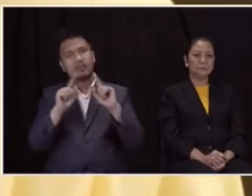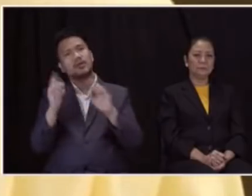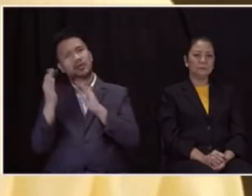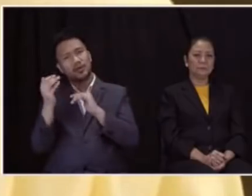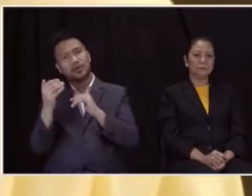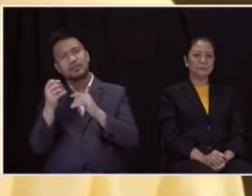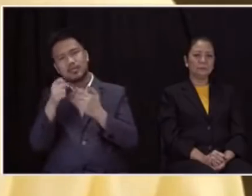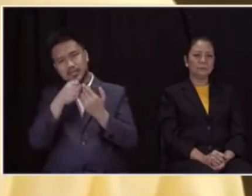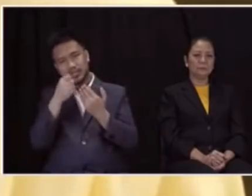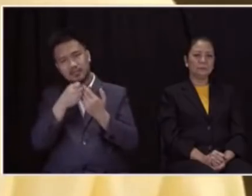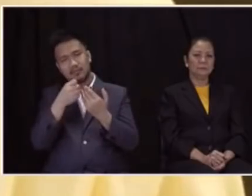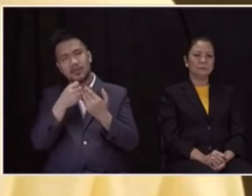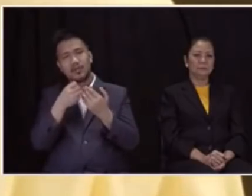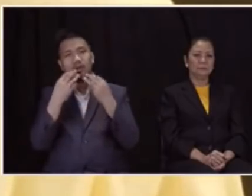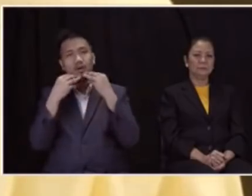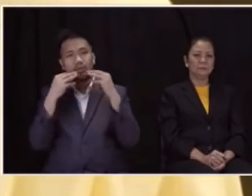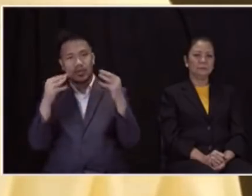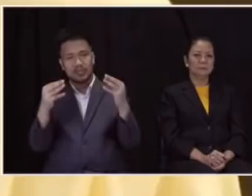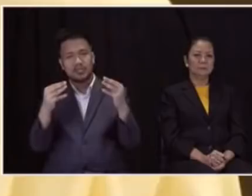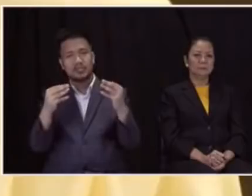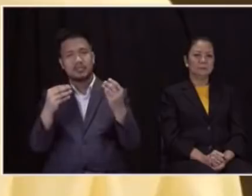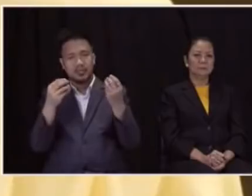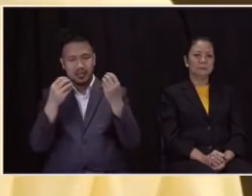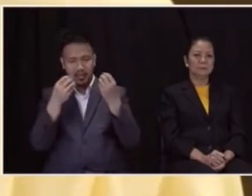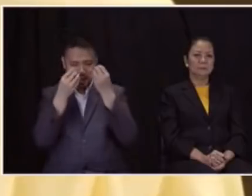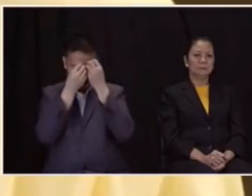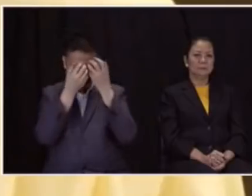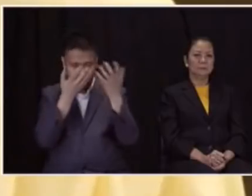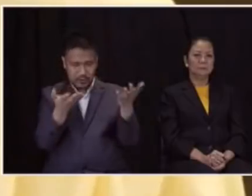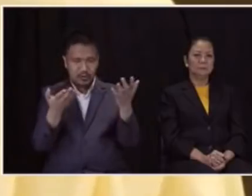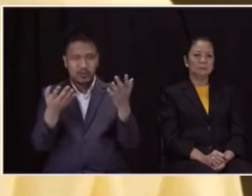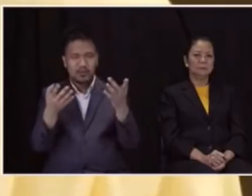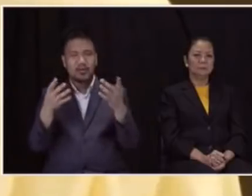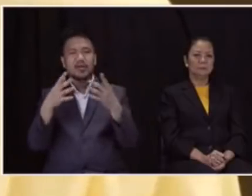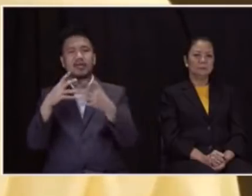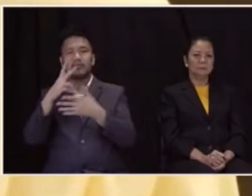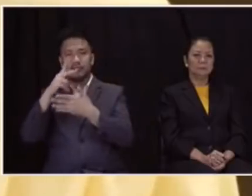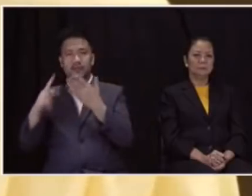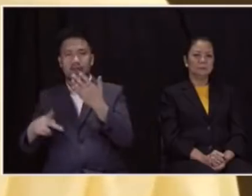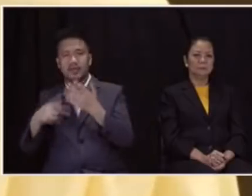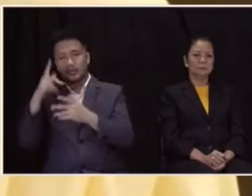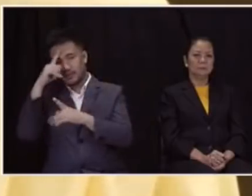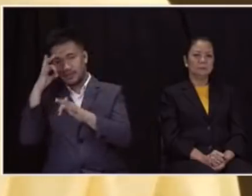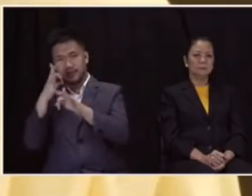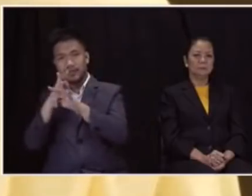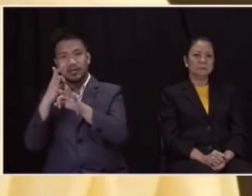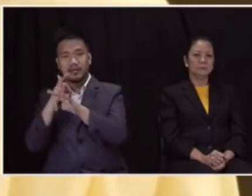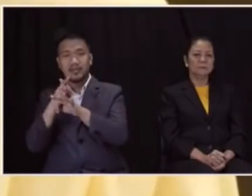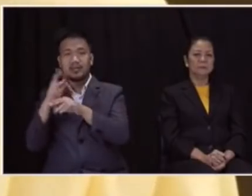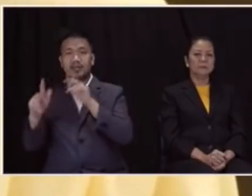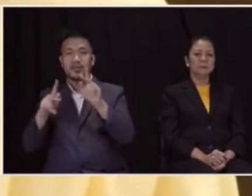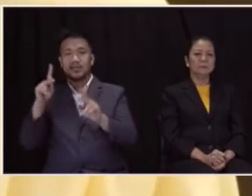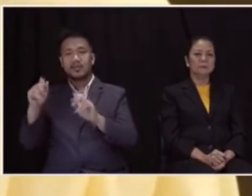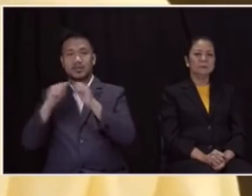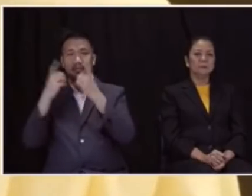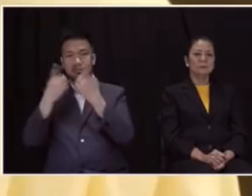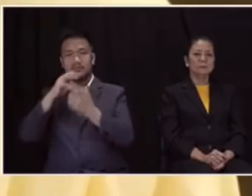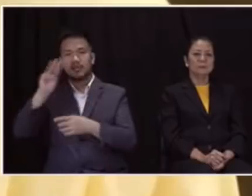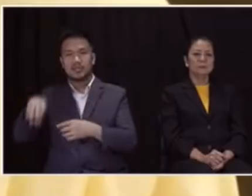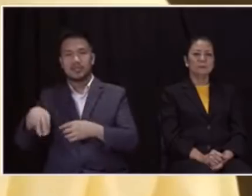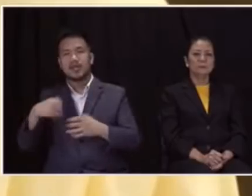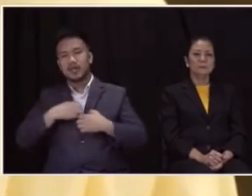I give in the name of the faithful of the Archdiocese expresses our joy,